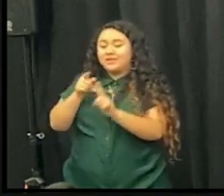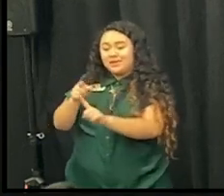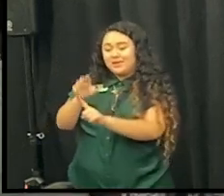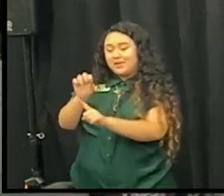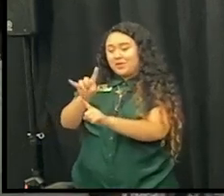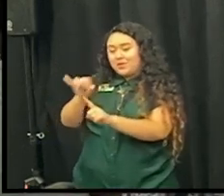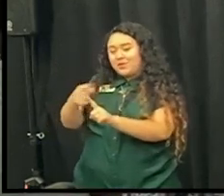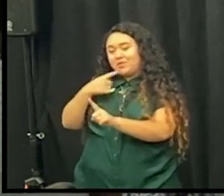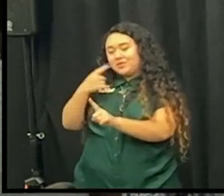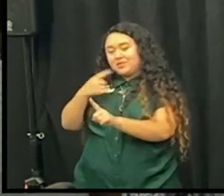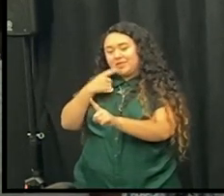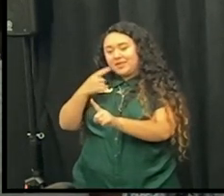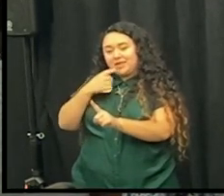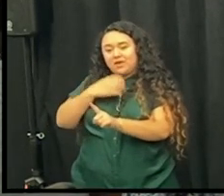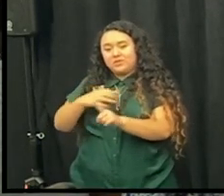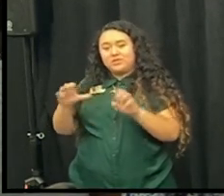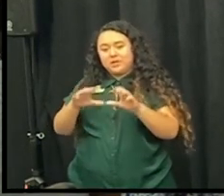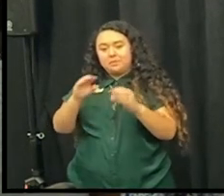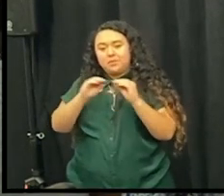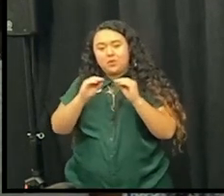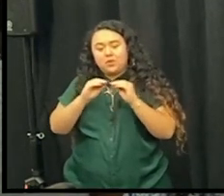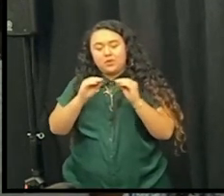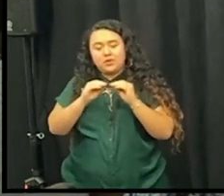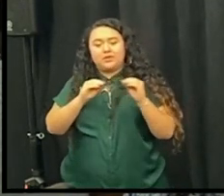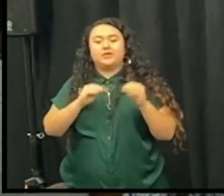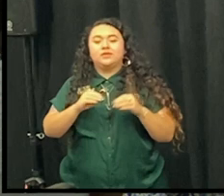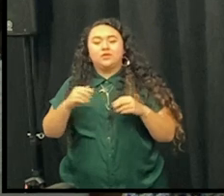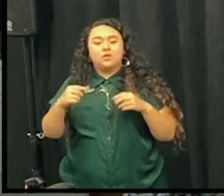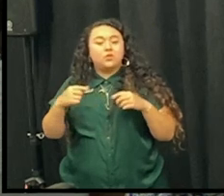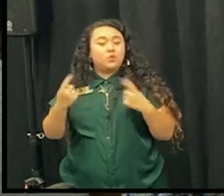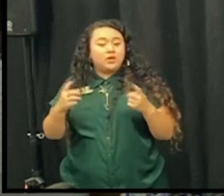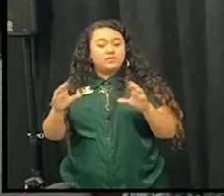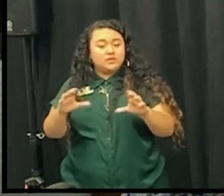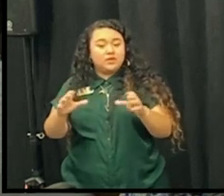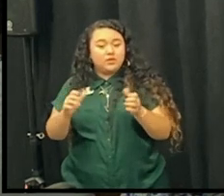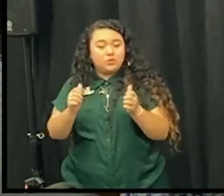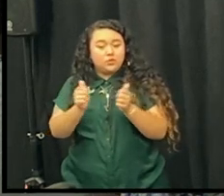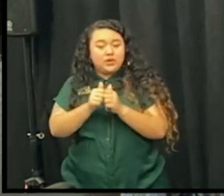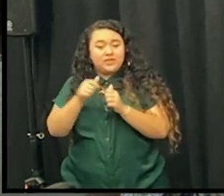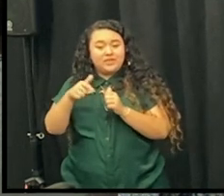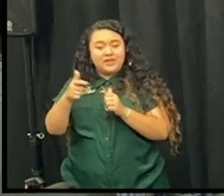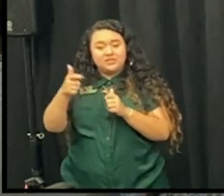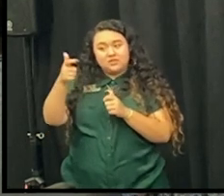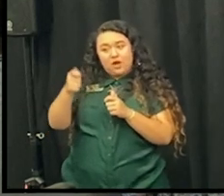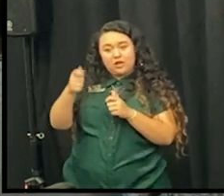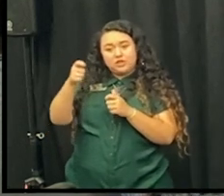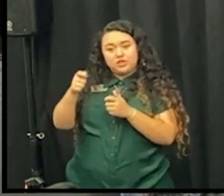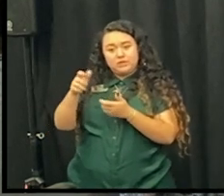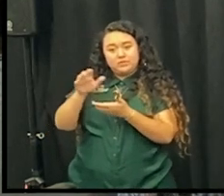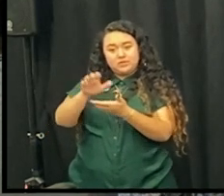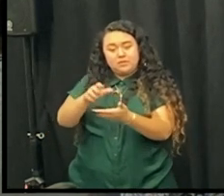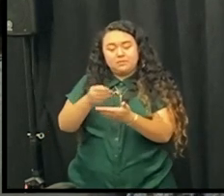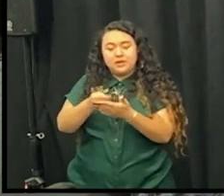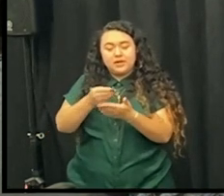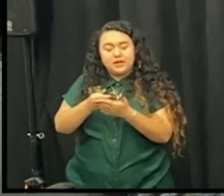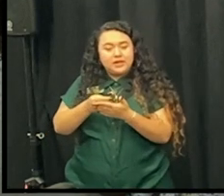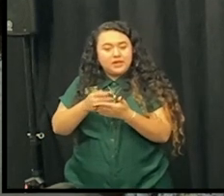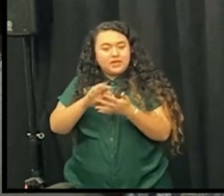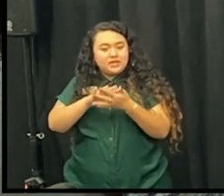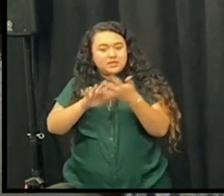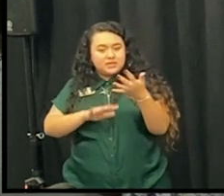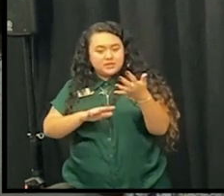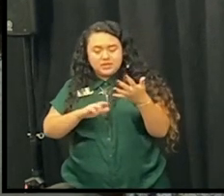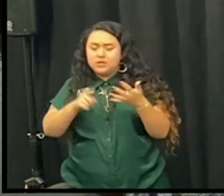you were saying, you know, I wish I had done more. But the bit that you've done, what you've done with these scholarships and whatnot, I mean,